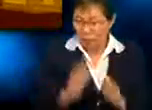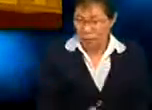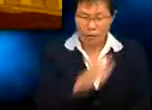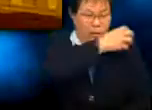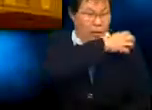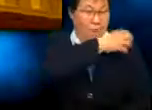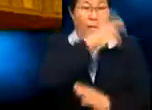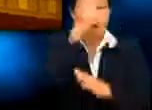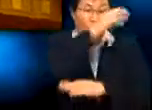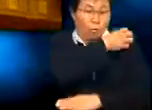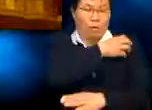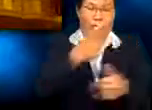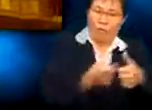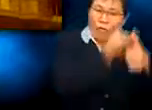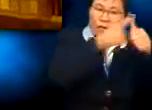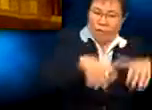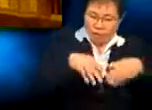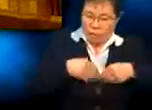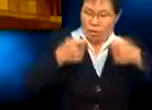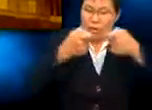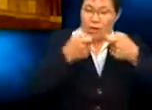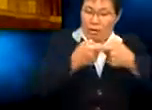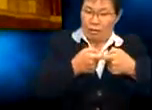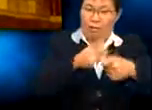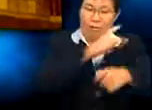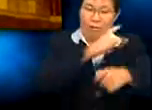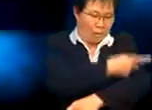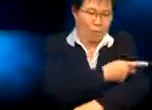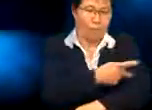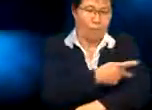were among the first to receive electric power.